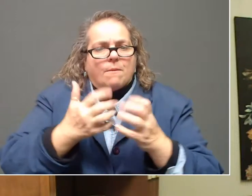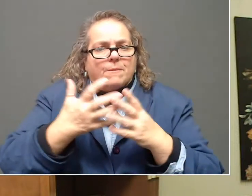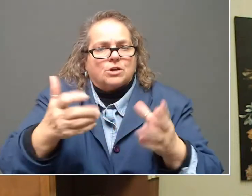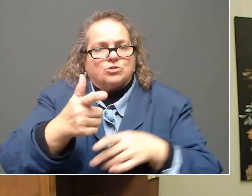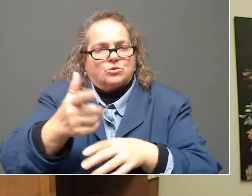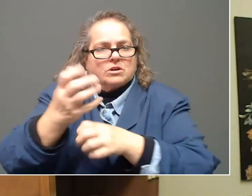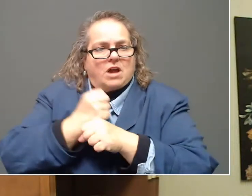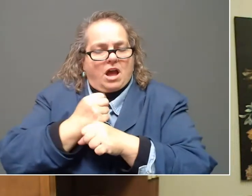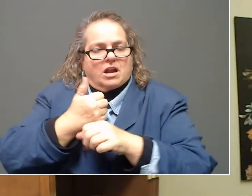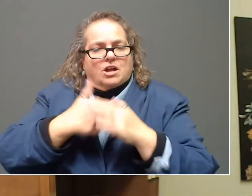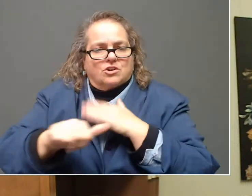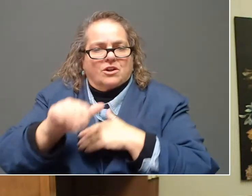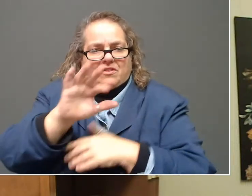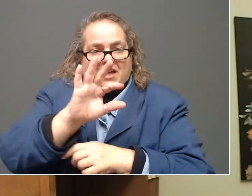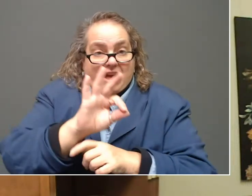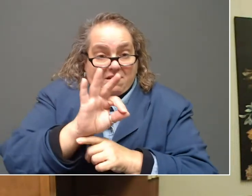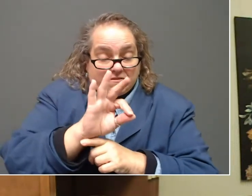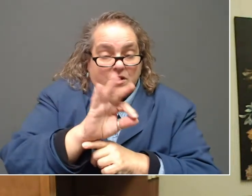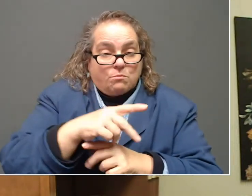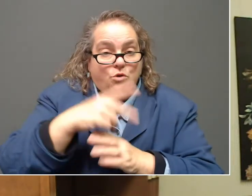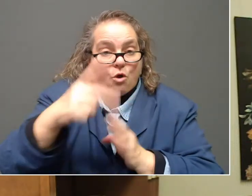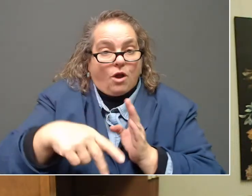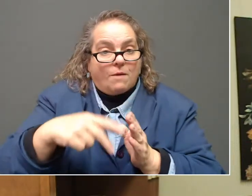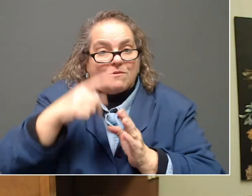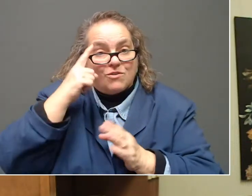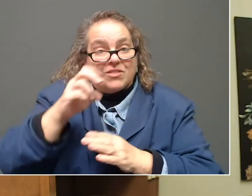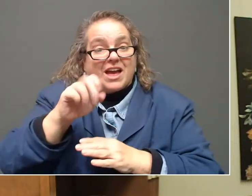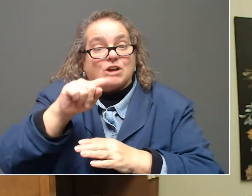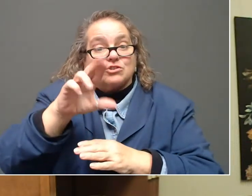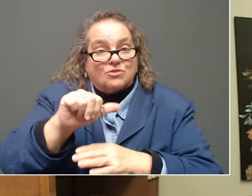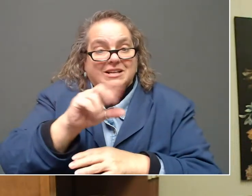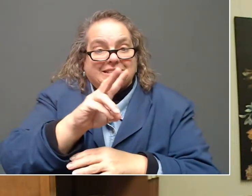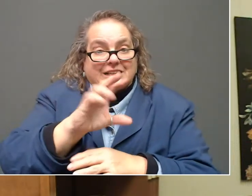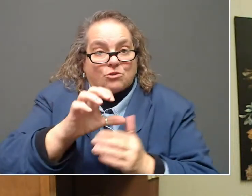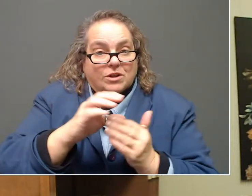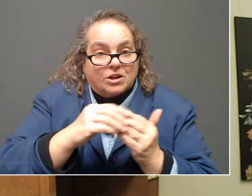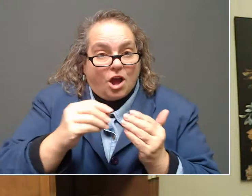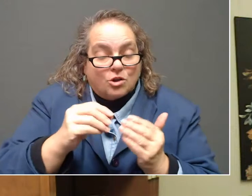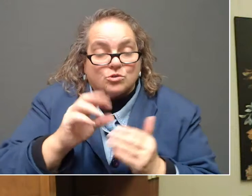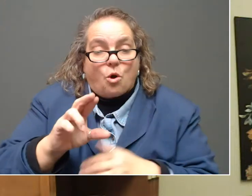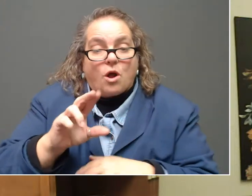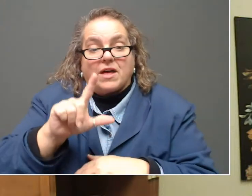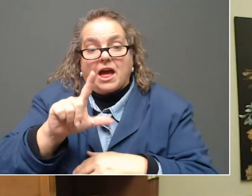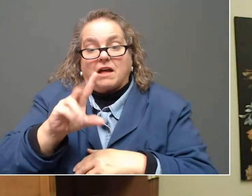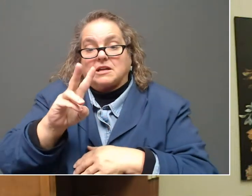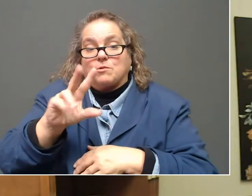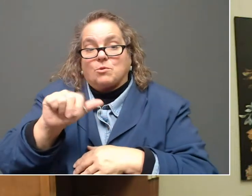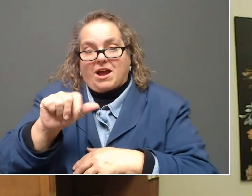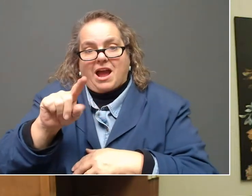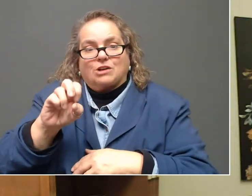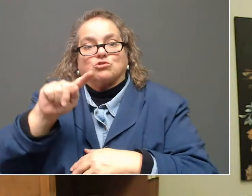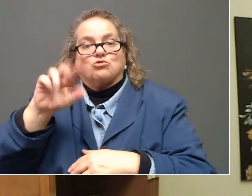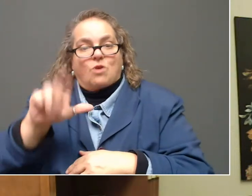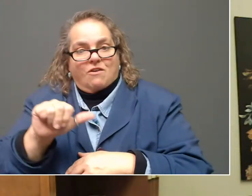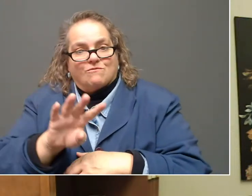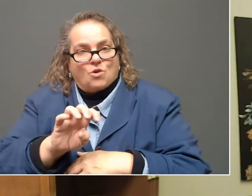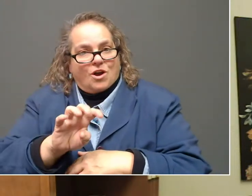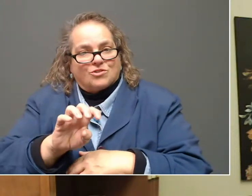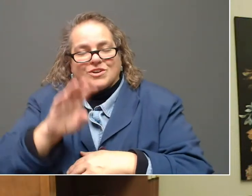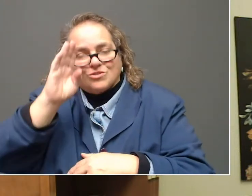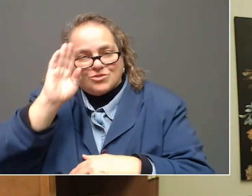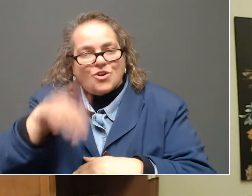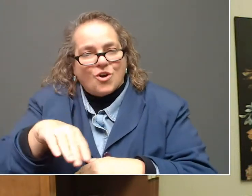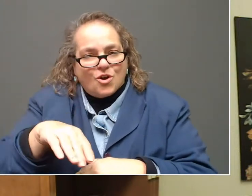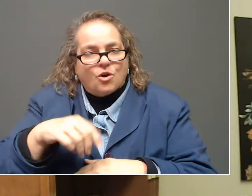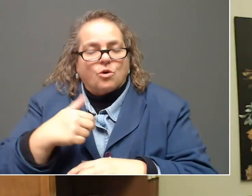and get some more information about what to do if you are in that situation. And we understand this is confusing, that